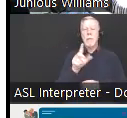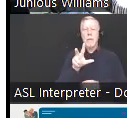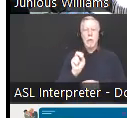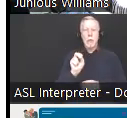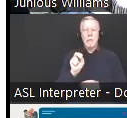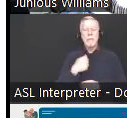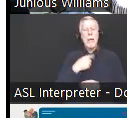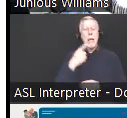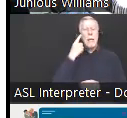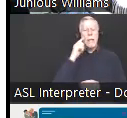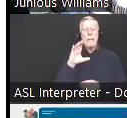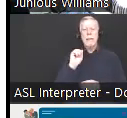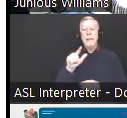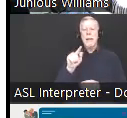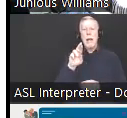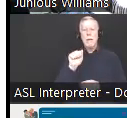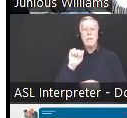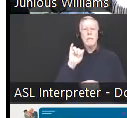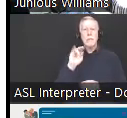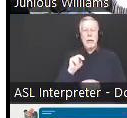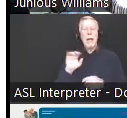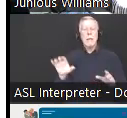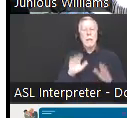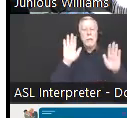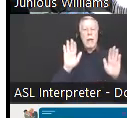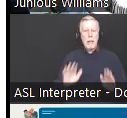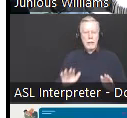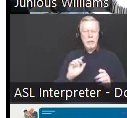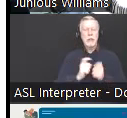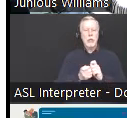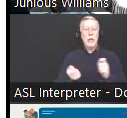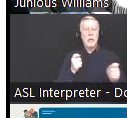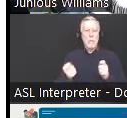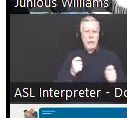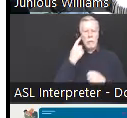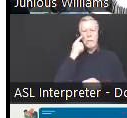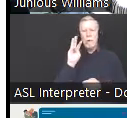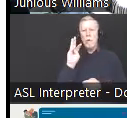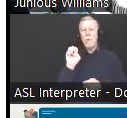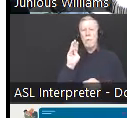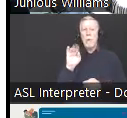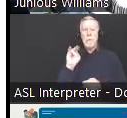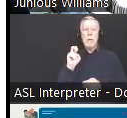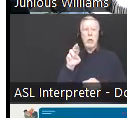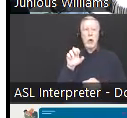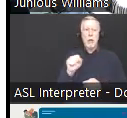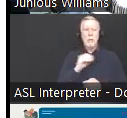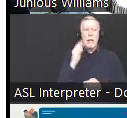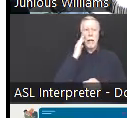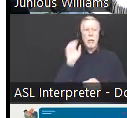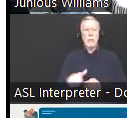that Caltrin has done some excellent change management webinars, and I know that there is another